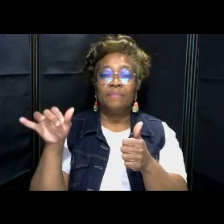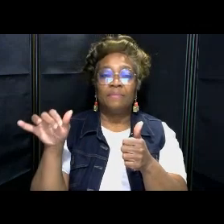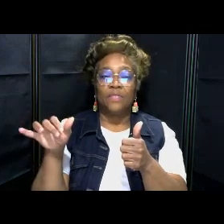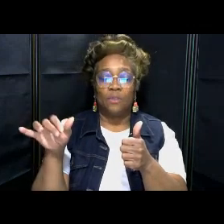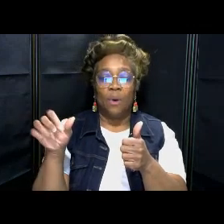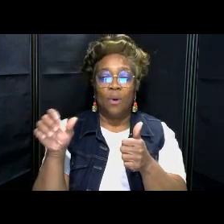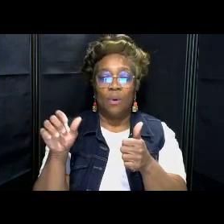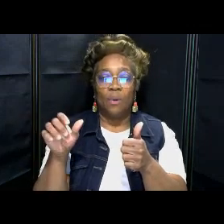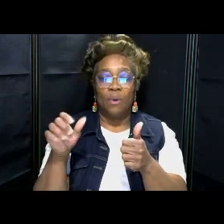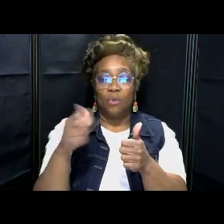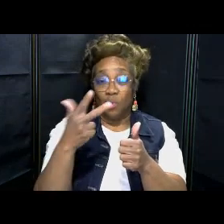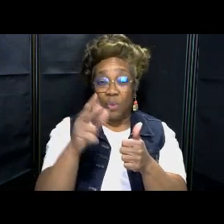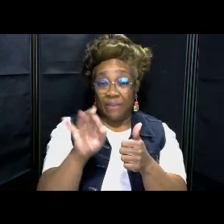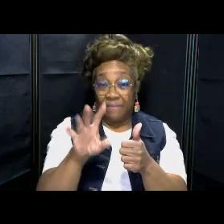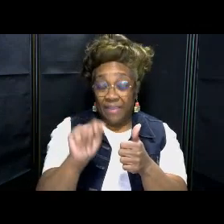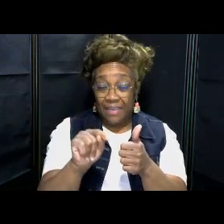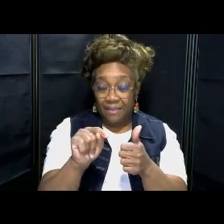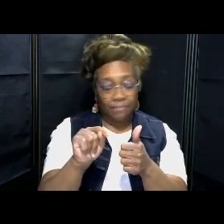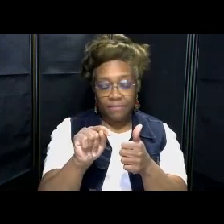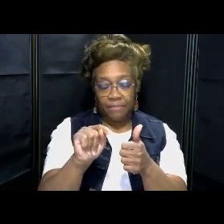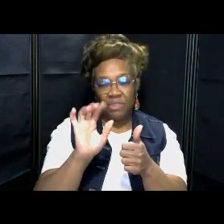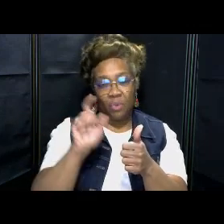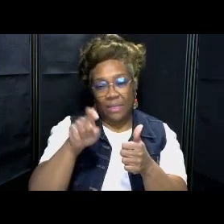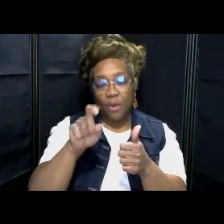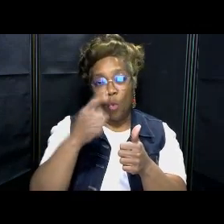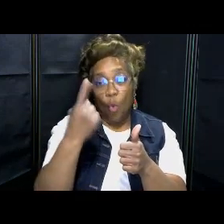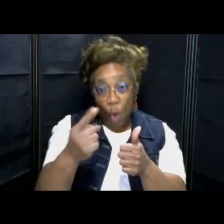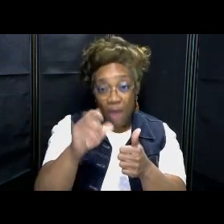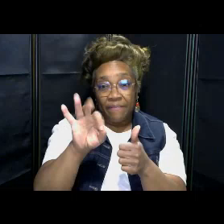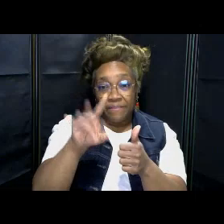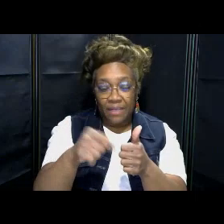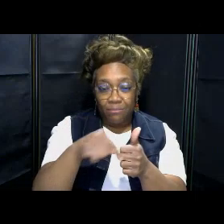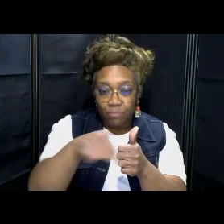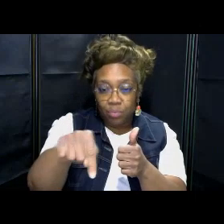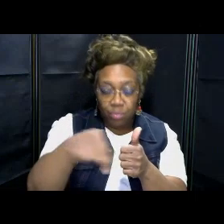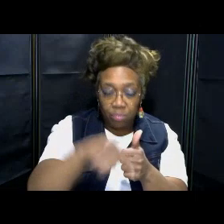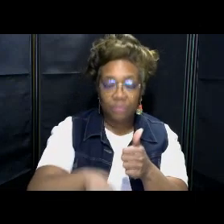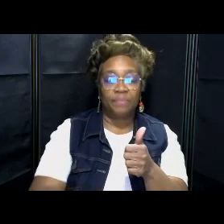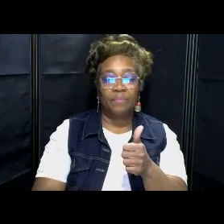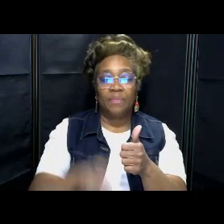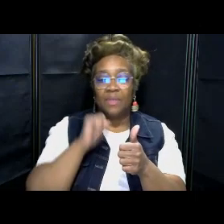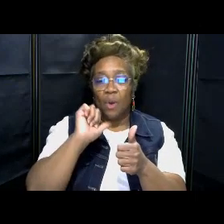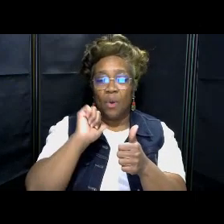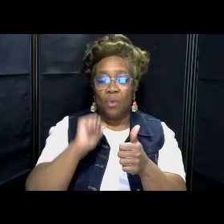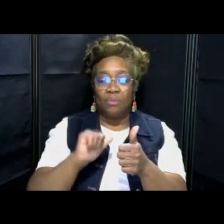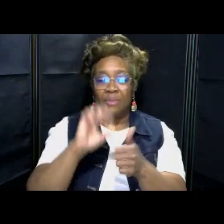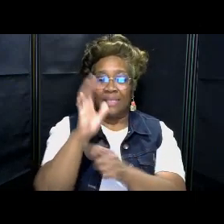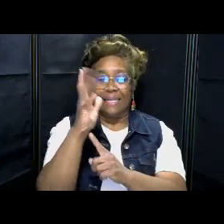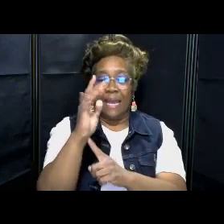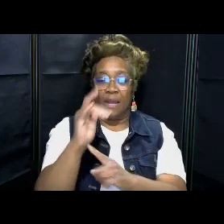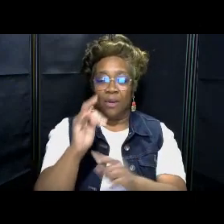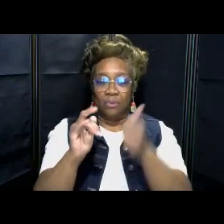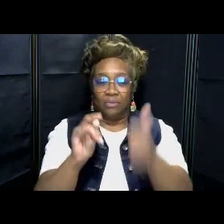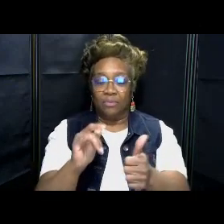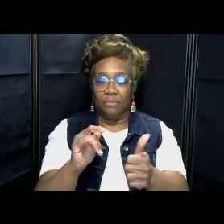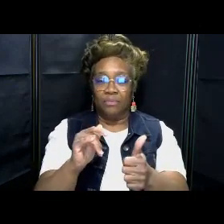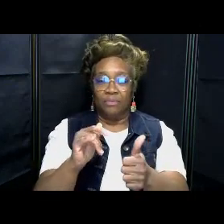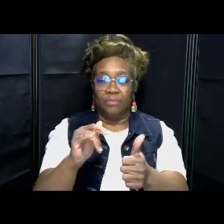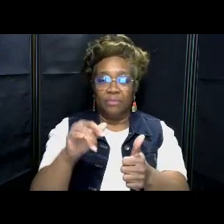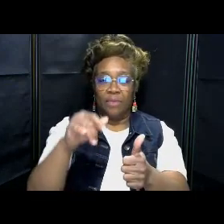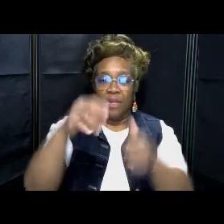spacing. Instead of 3 feet, we want it to be 1 foot. So don't put your candle on the counter and it's 3 inches from your curtain. Don't